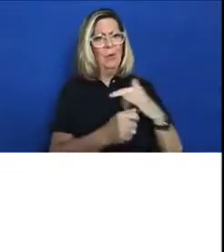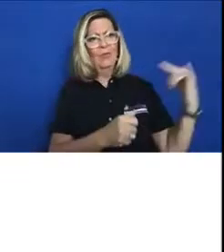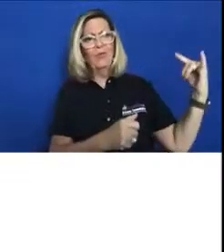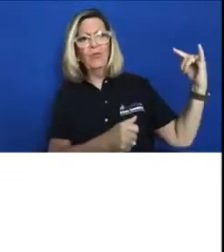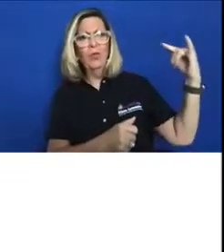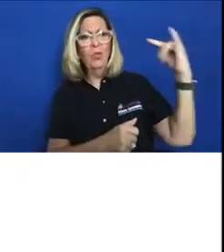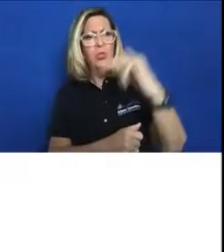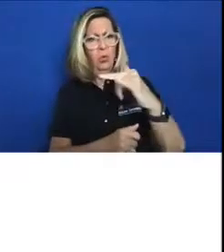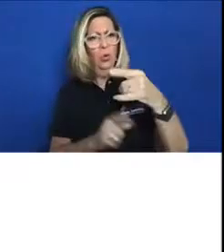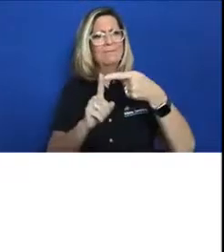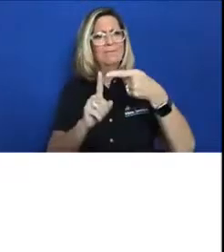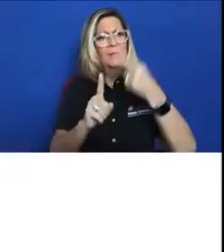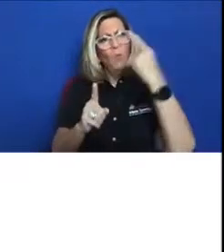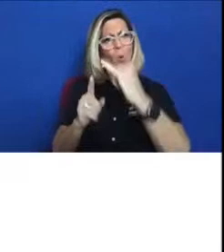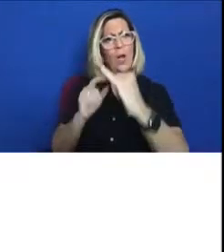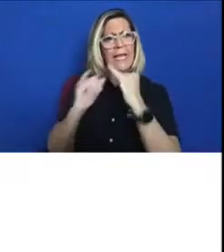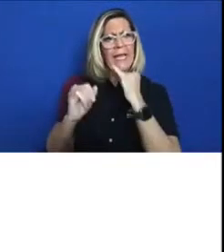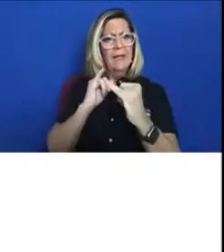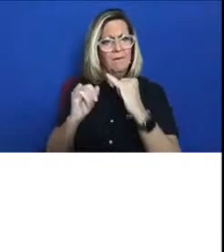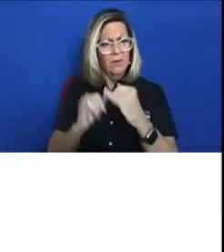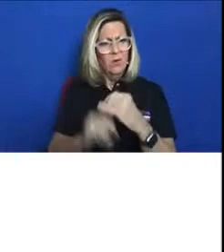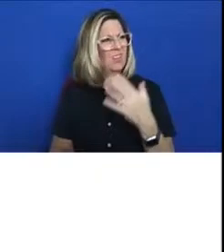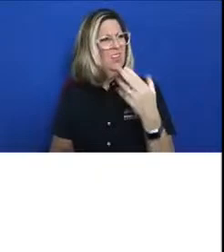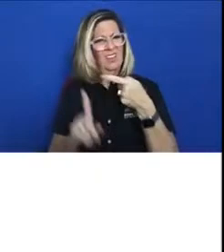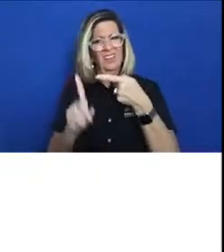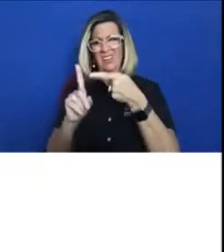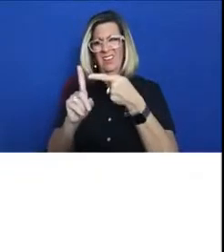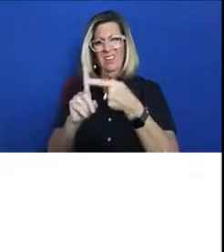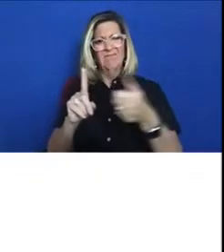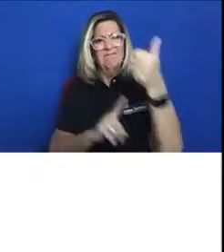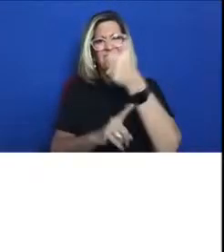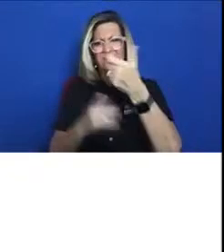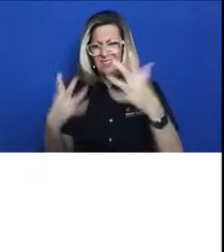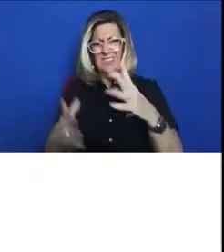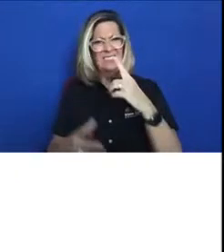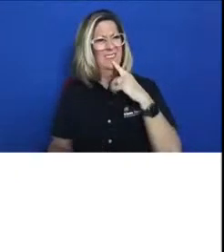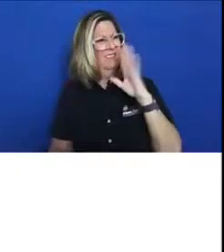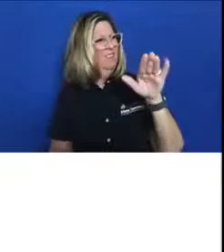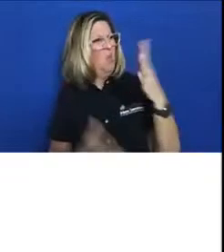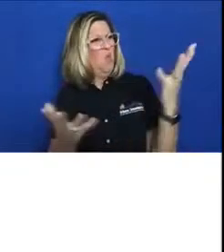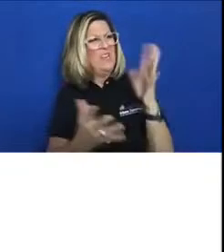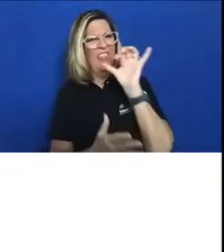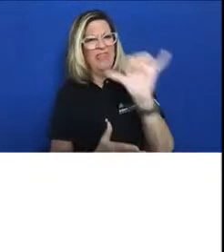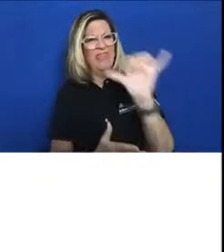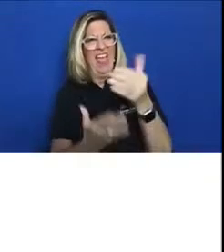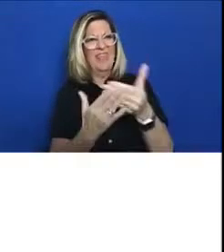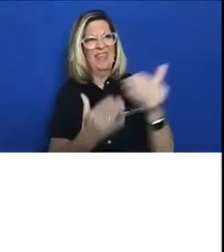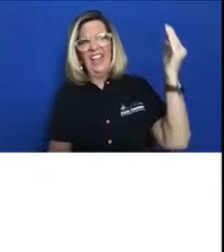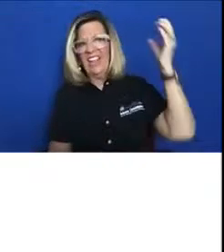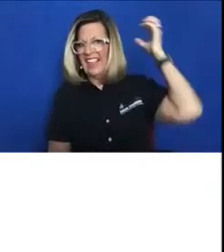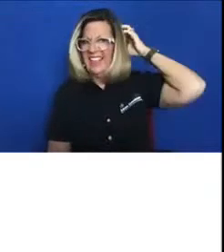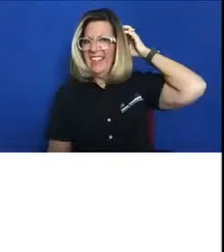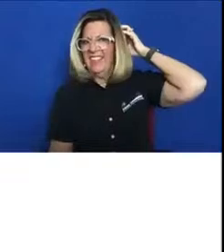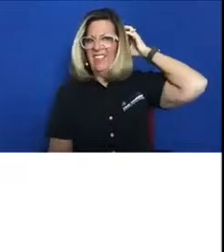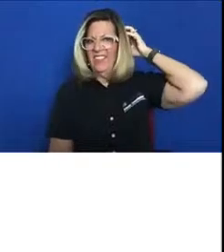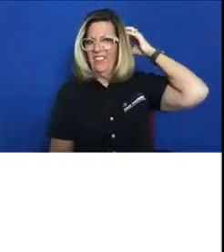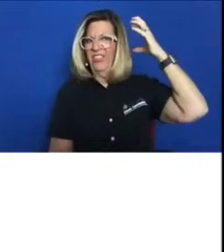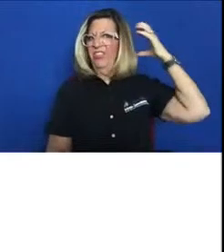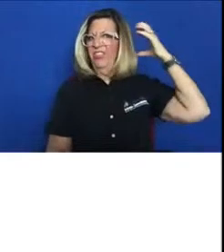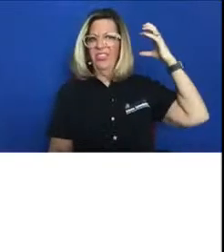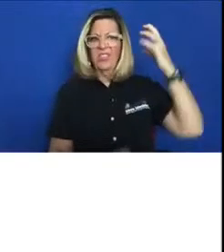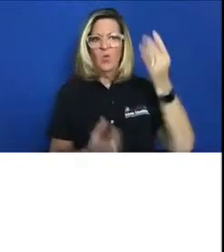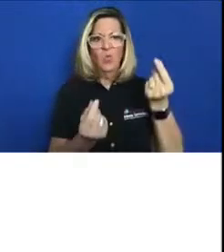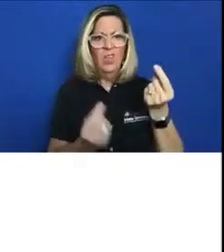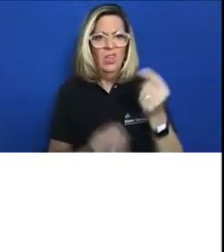One executive who flew me in for an interview even commented, "What is that wire sticking out of your